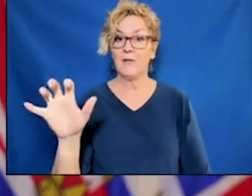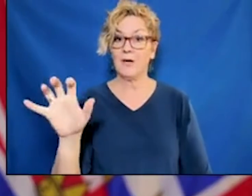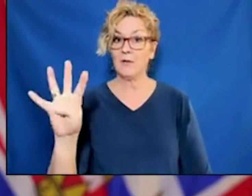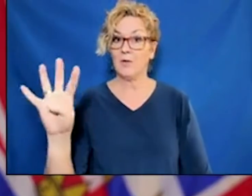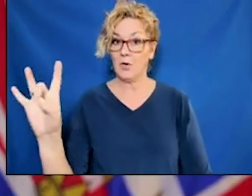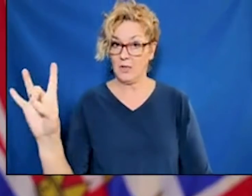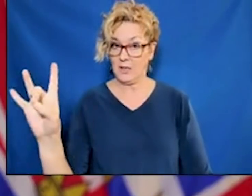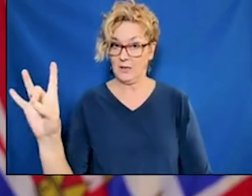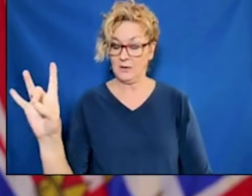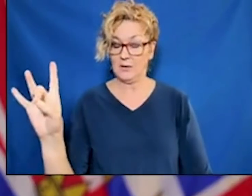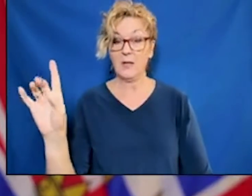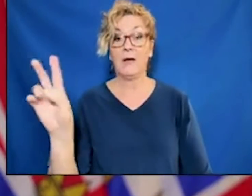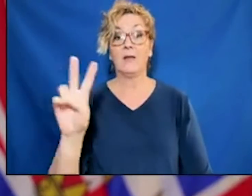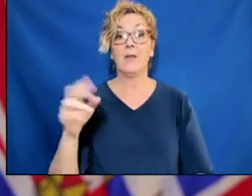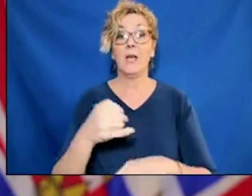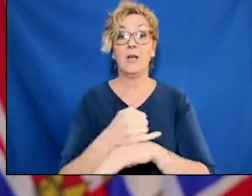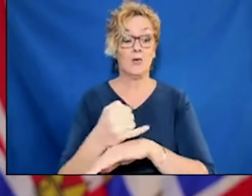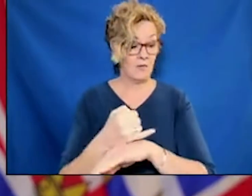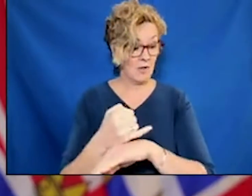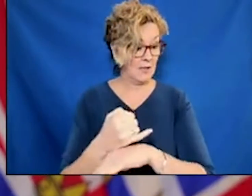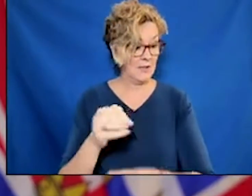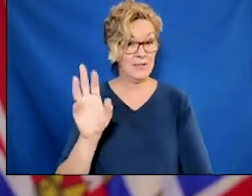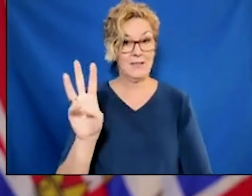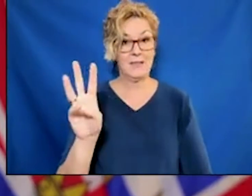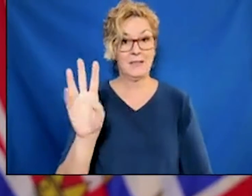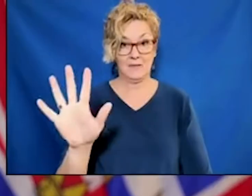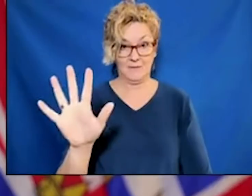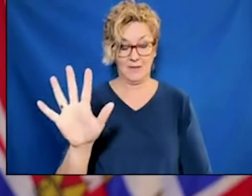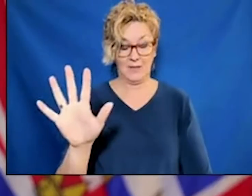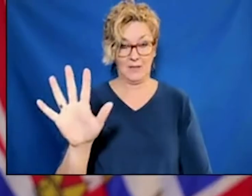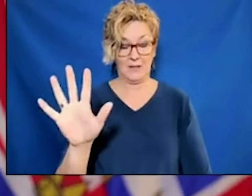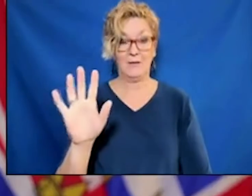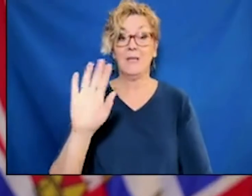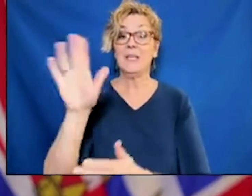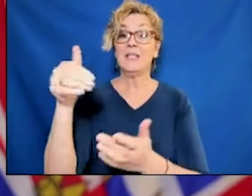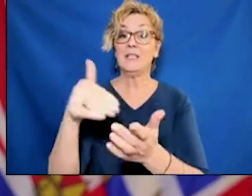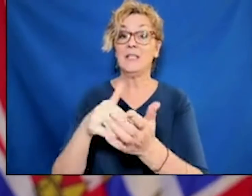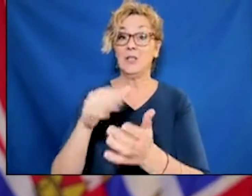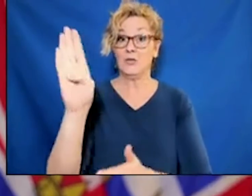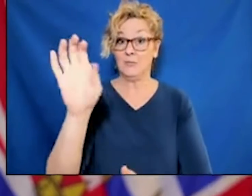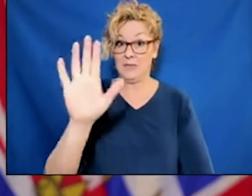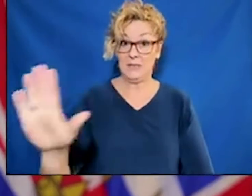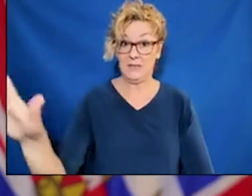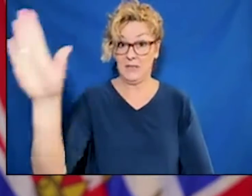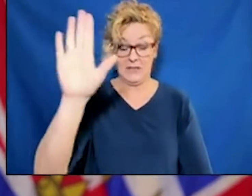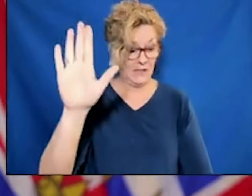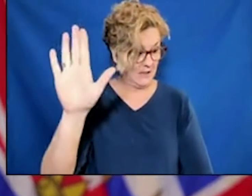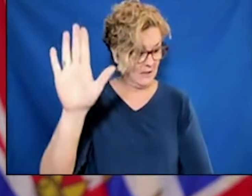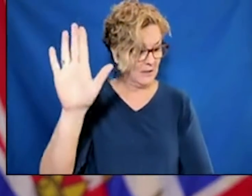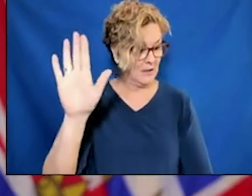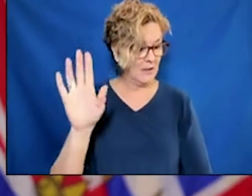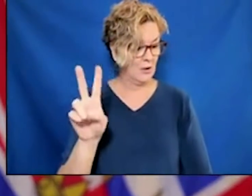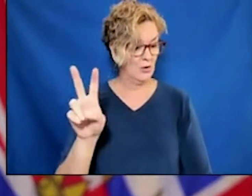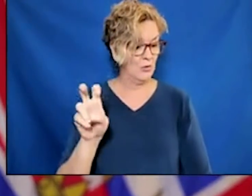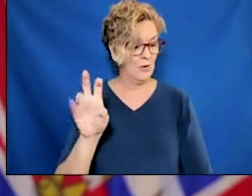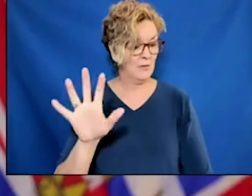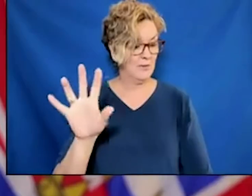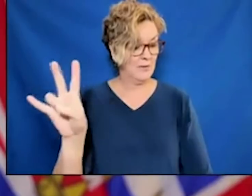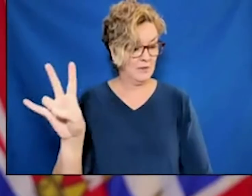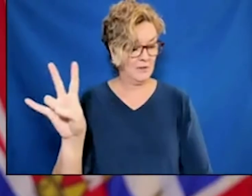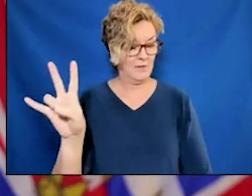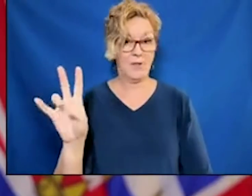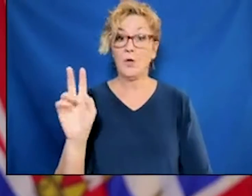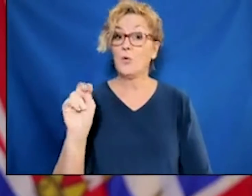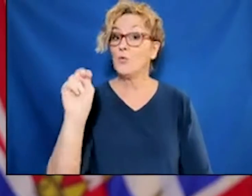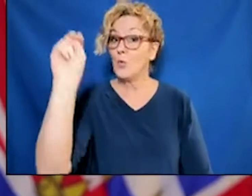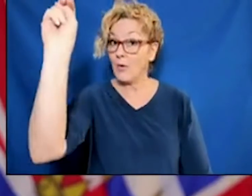in the Vancouver Island Health Region, 257 people in the Interior Health Region, 166 people